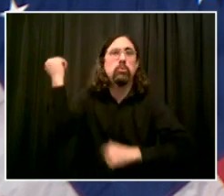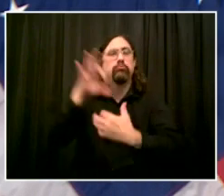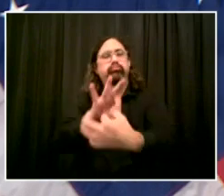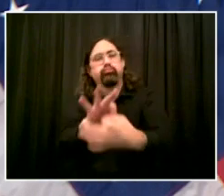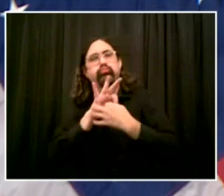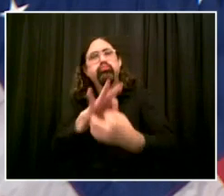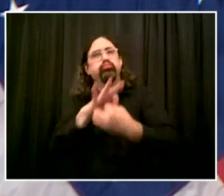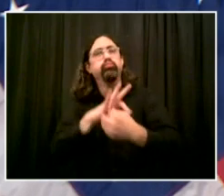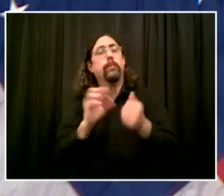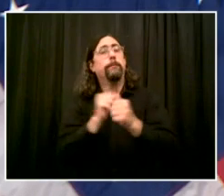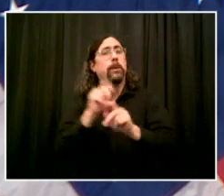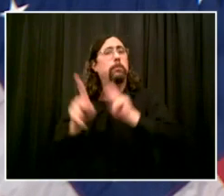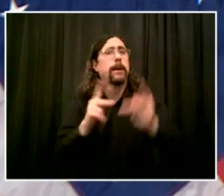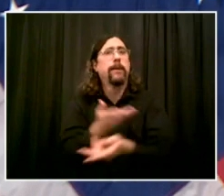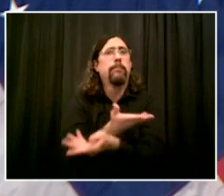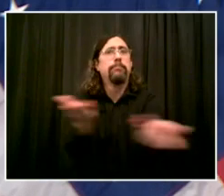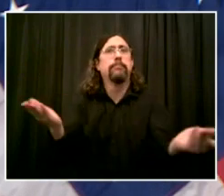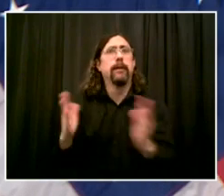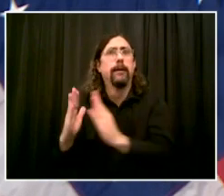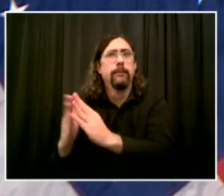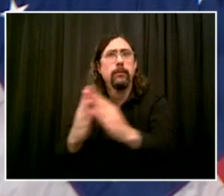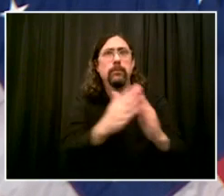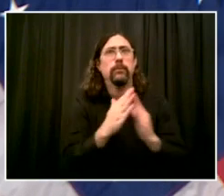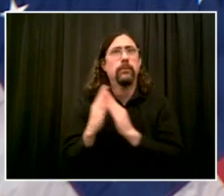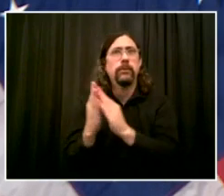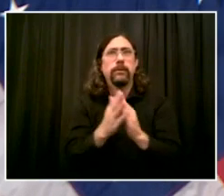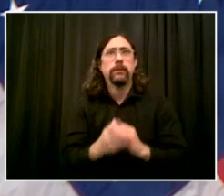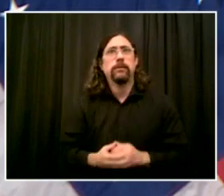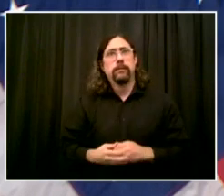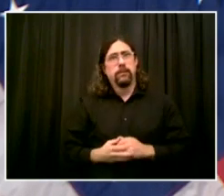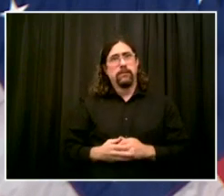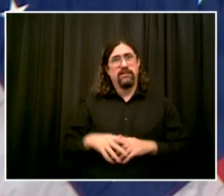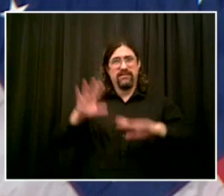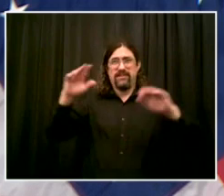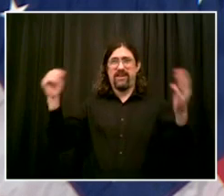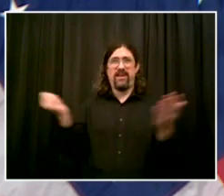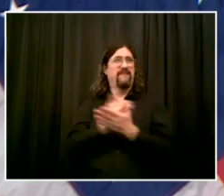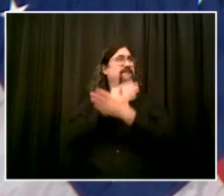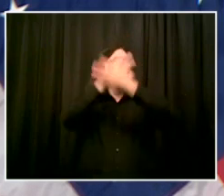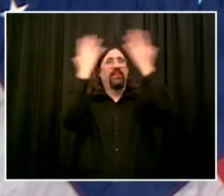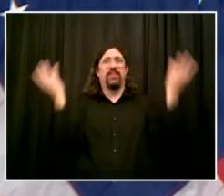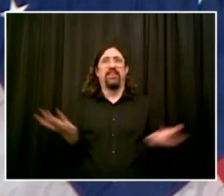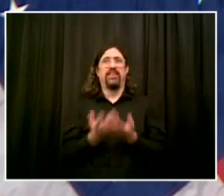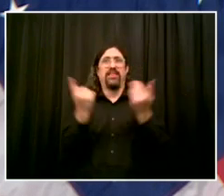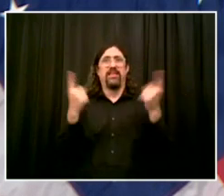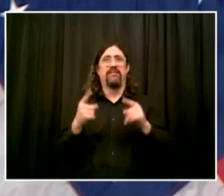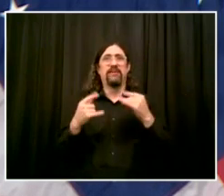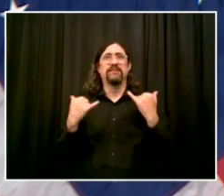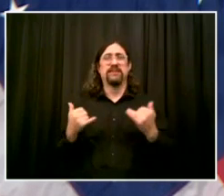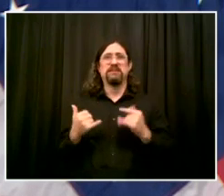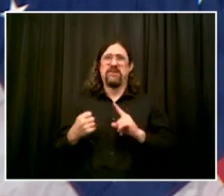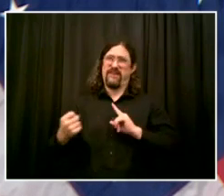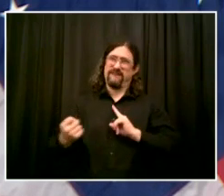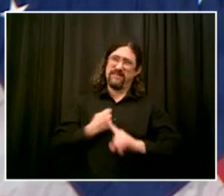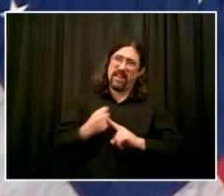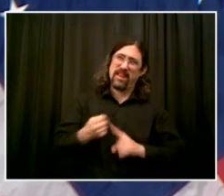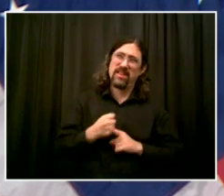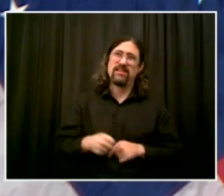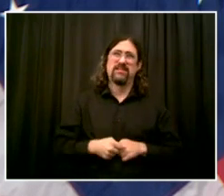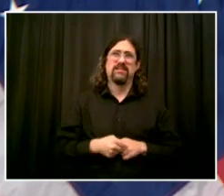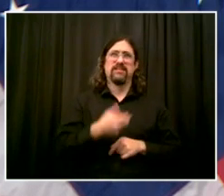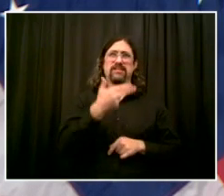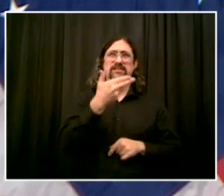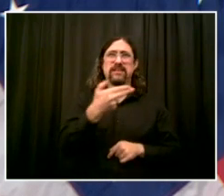going on. The level of activity in the NYPD, for a number of reasons,